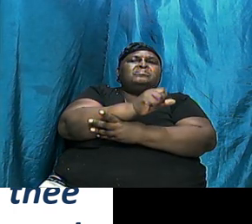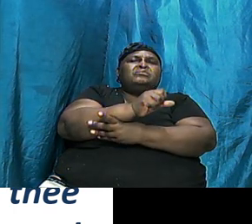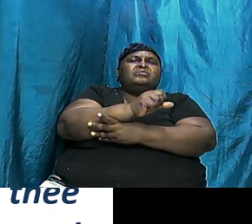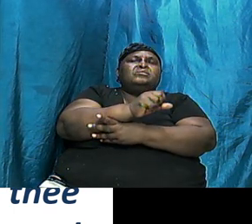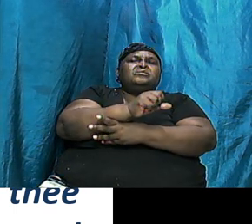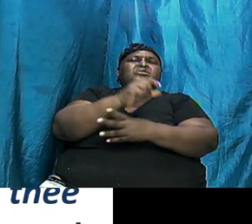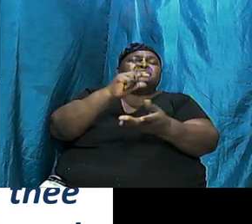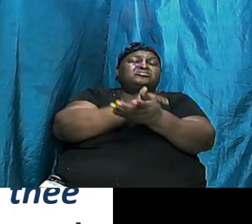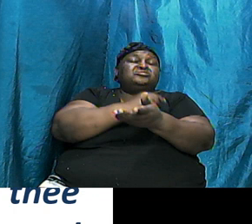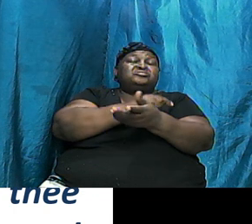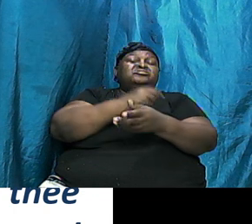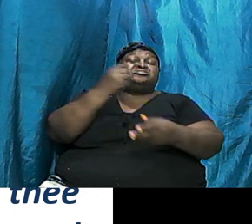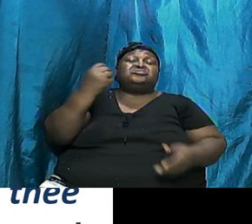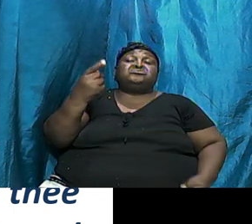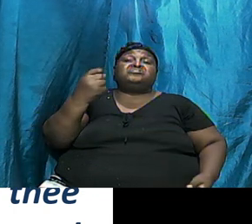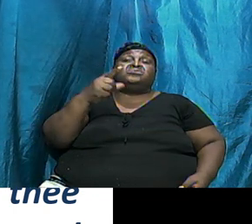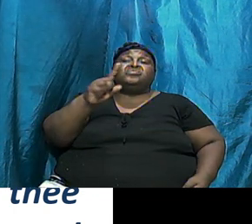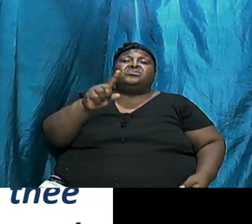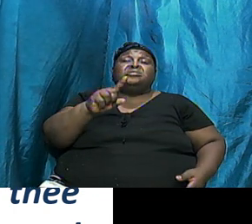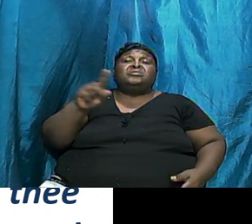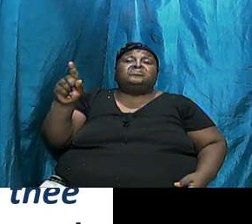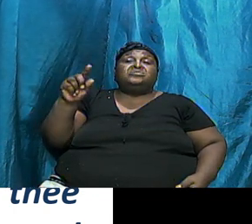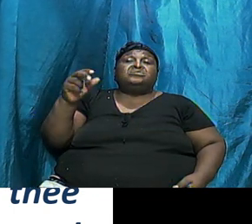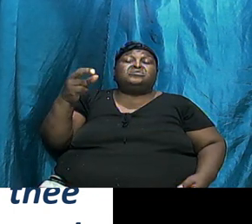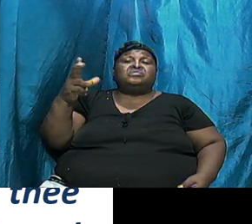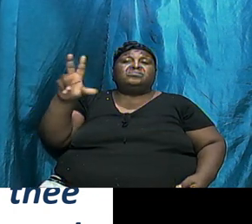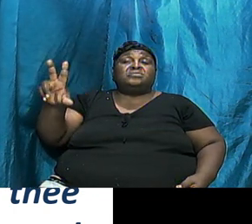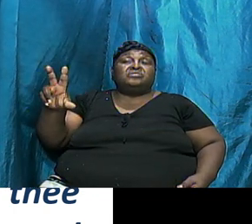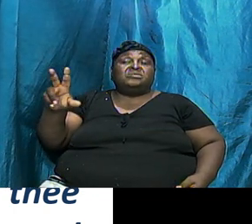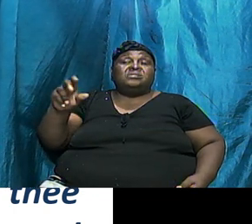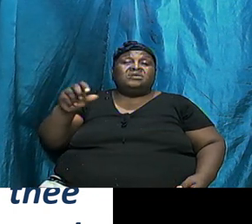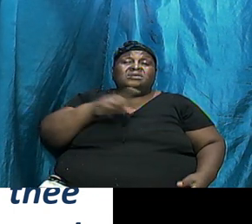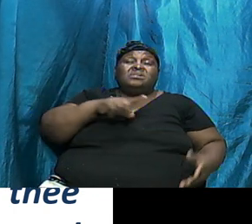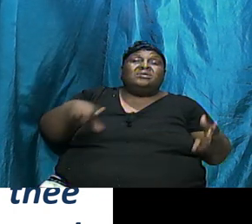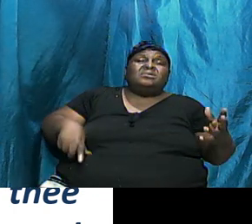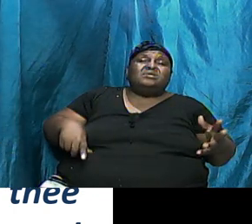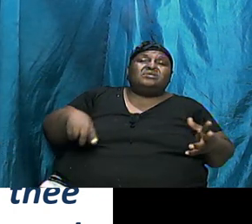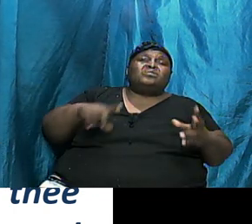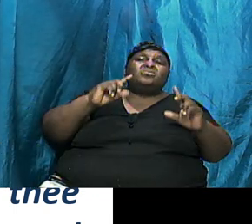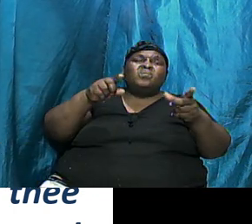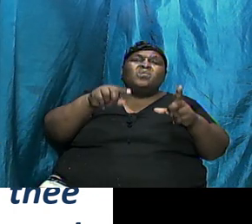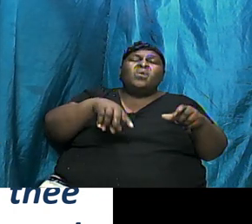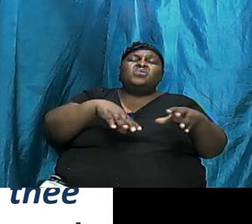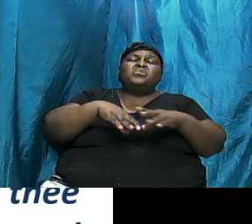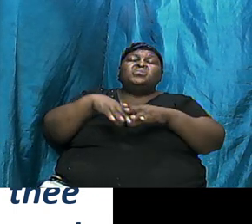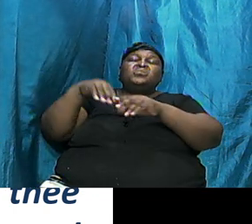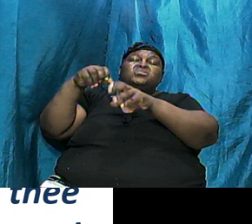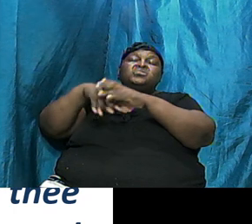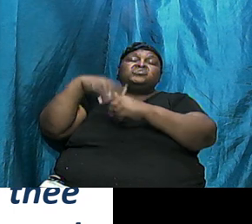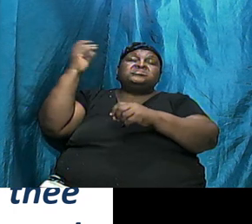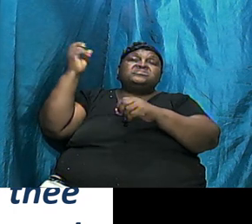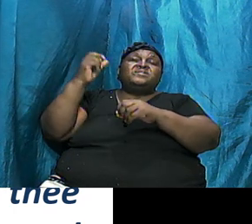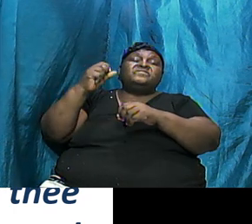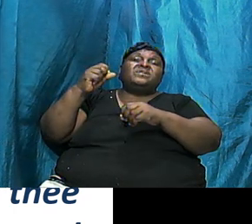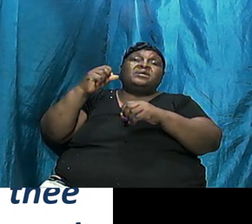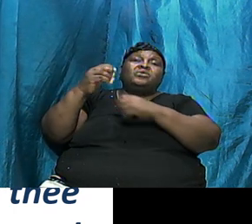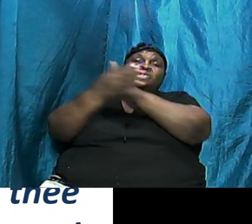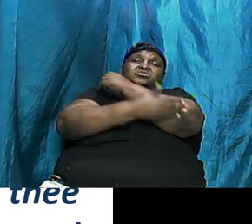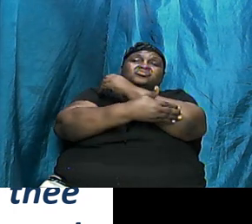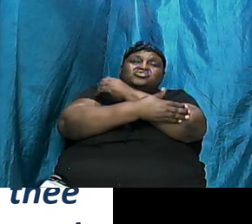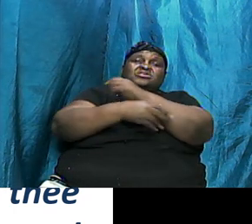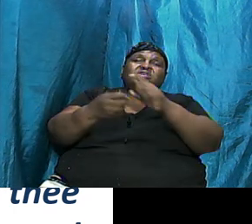Chapter 12 Verses 1 To 3 Tells Us Now The Lord Had Said To Abram Get The Out Of Thy Country And From Thy Kindred